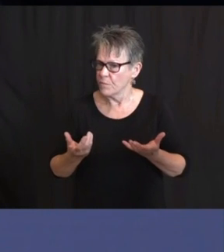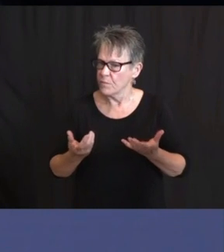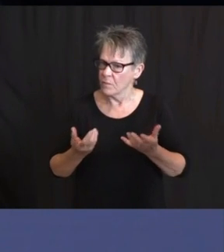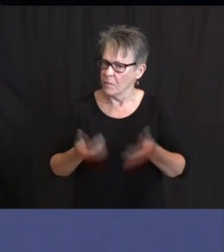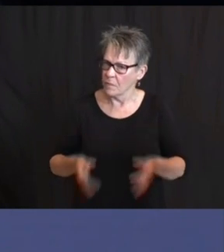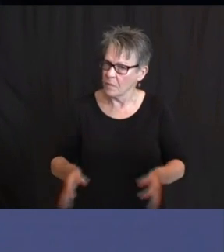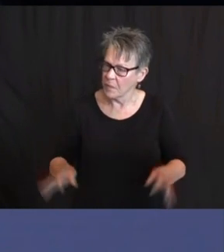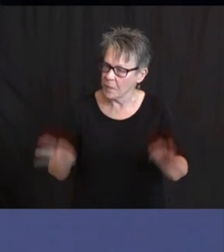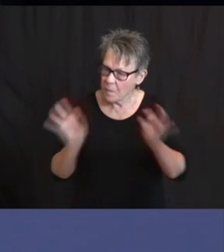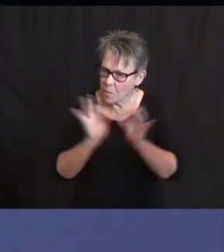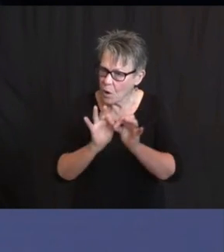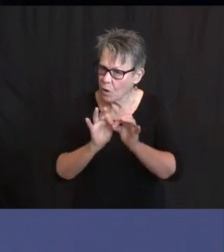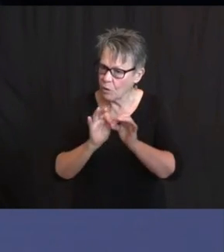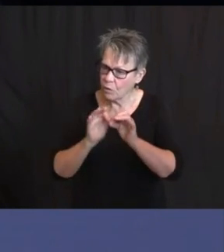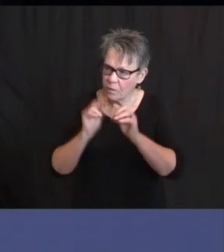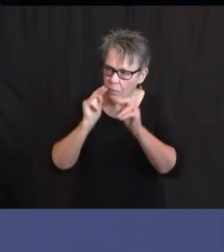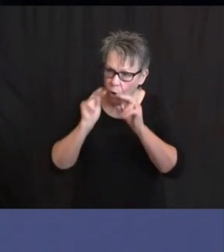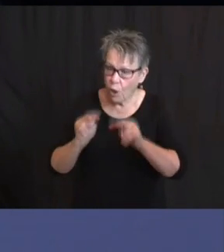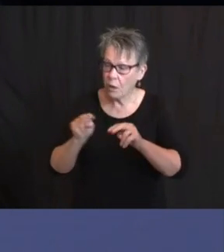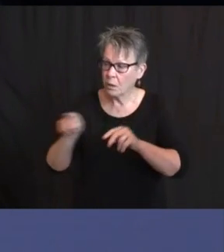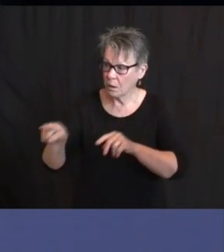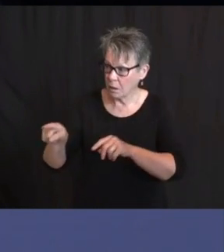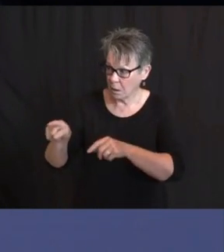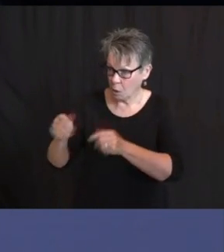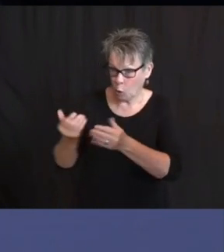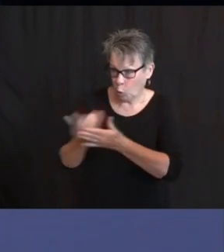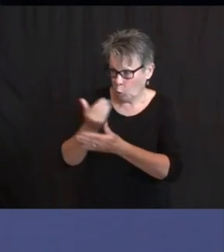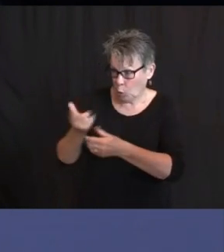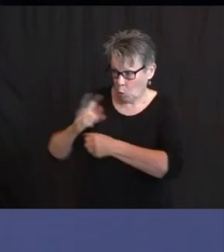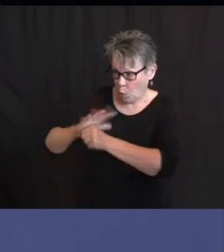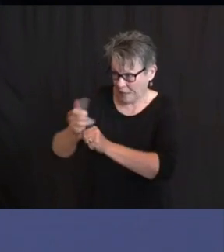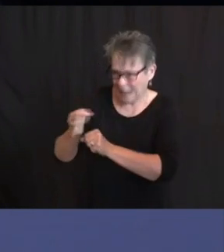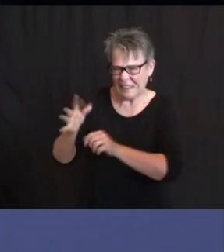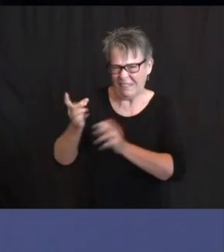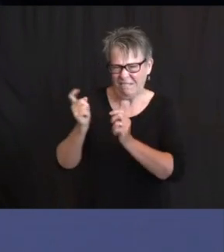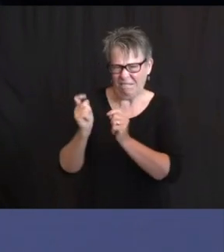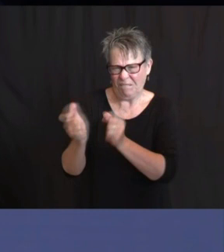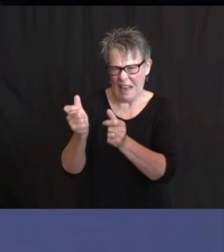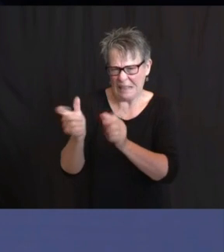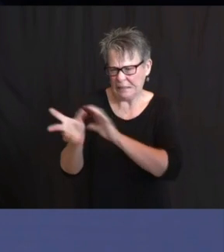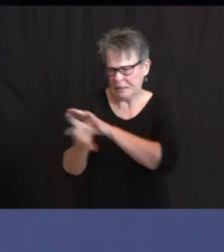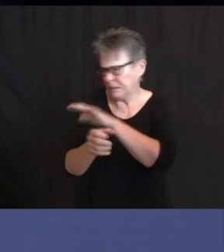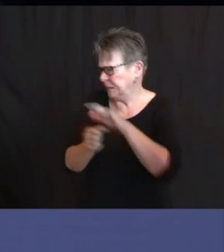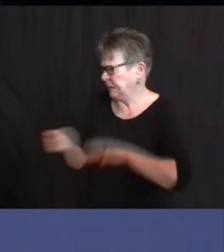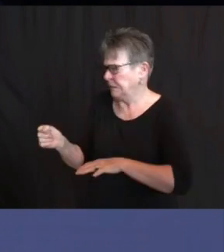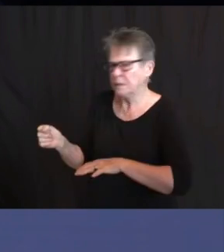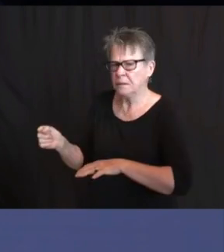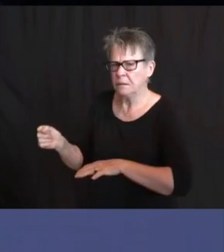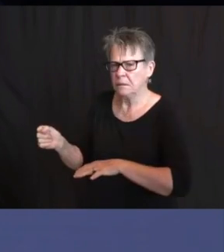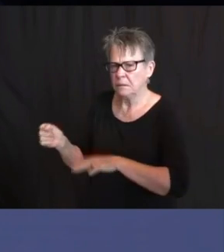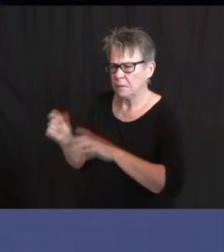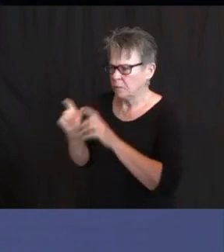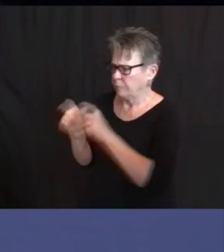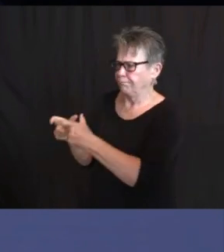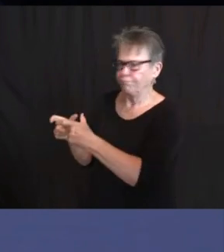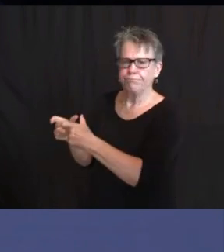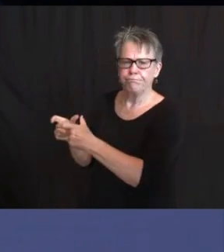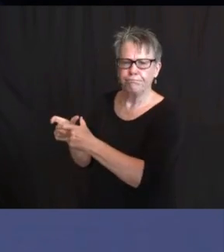need to continue to practice the measures that have protected so many residents throughout this public health